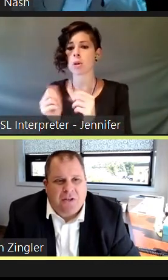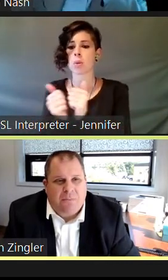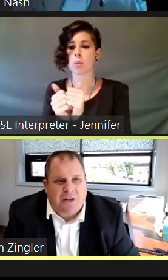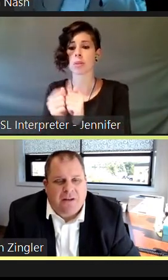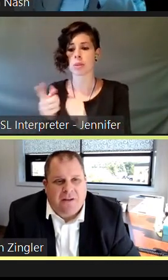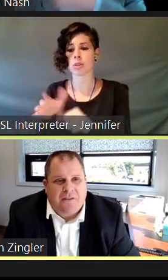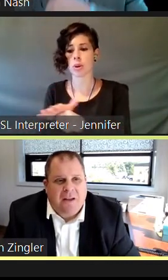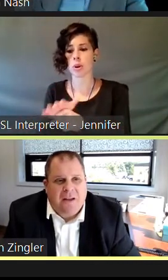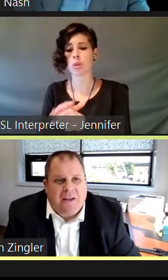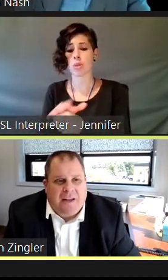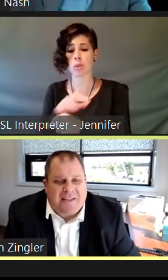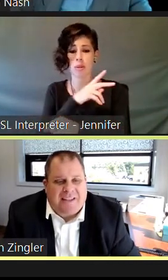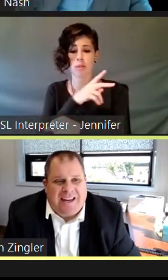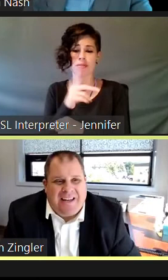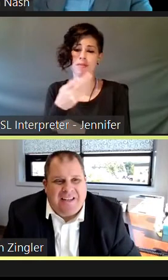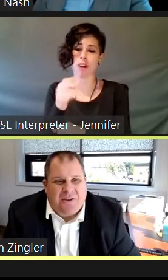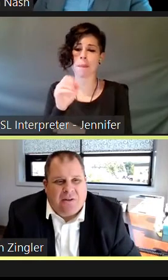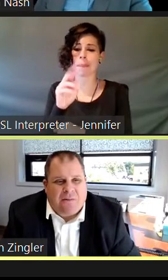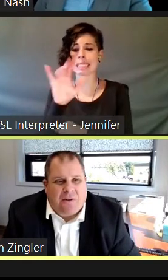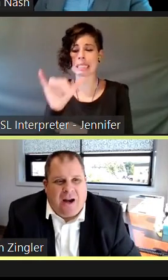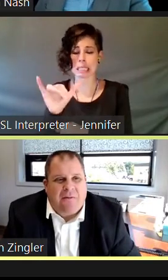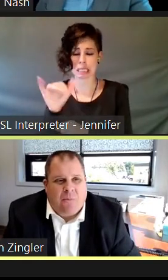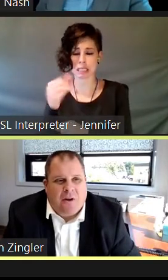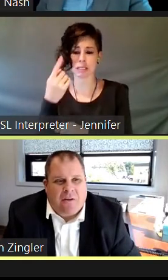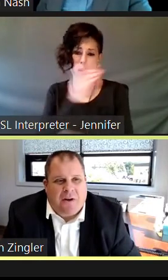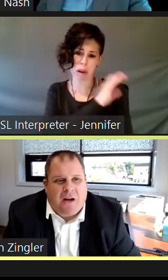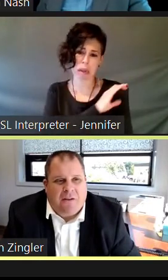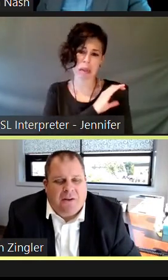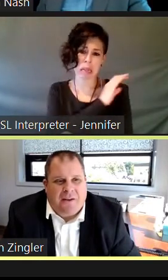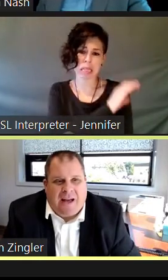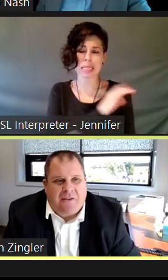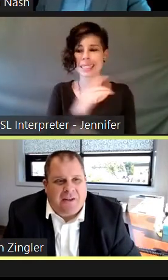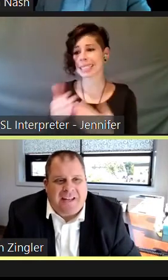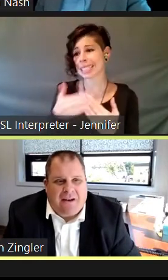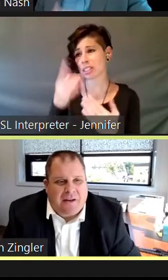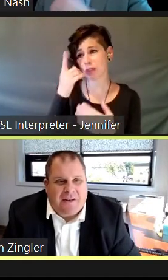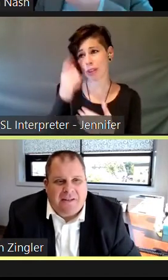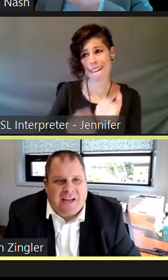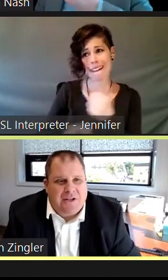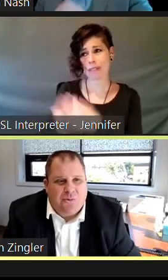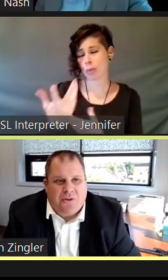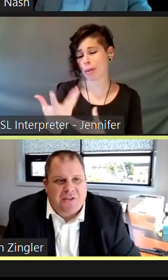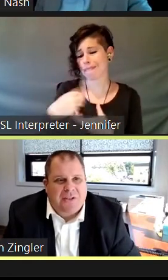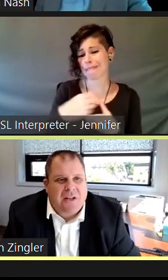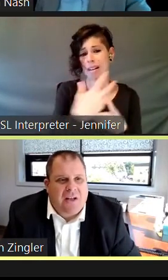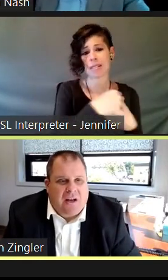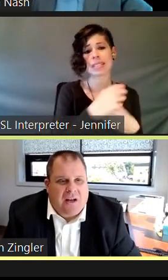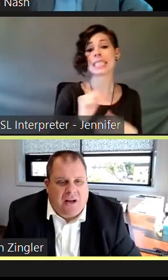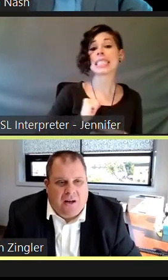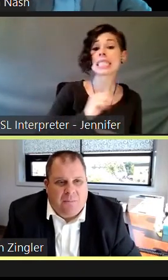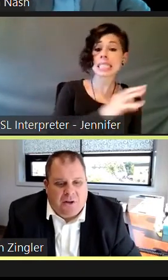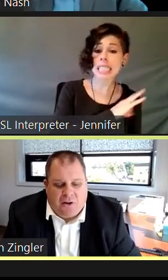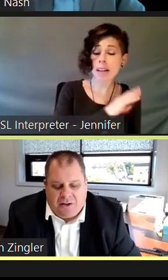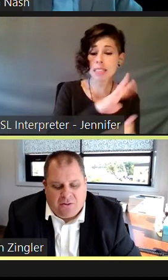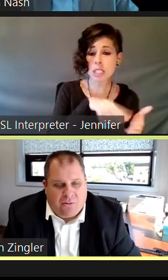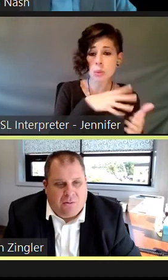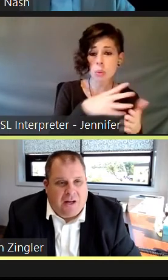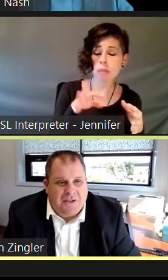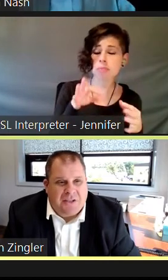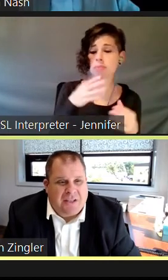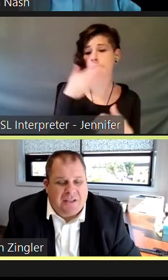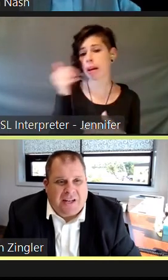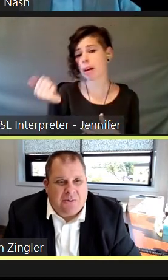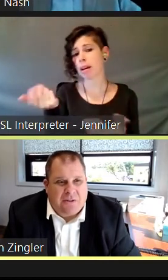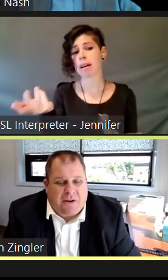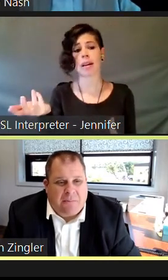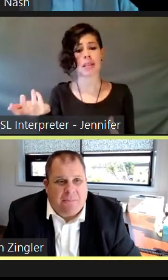do so, because it's a lot easier for everyone involved. Not only staffing schedules, but also just